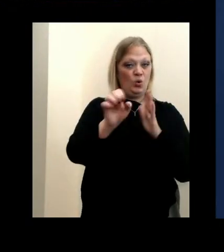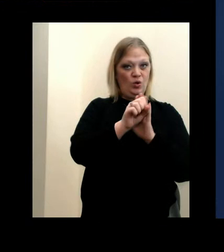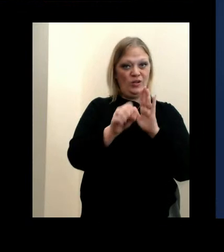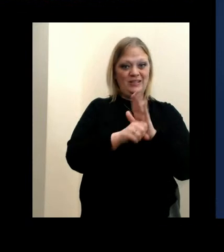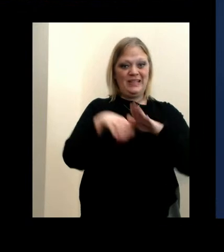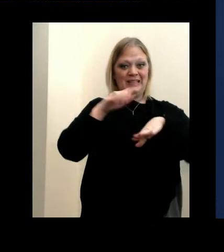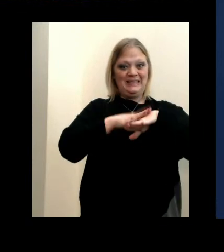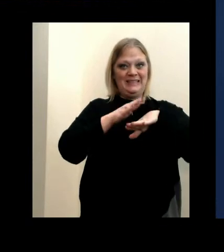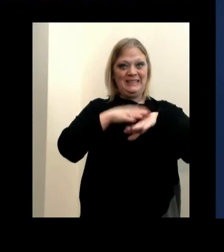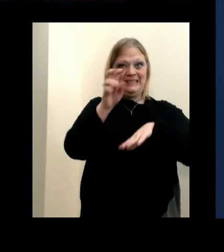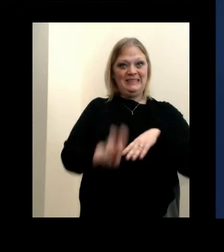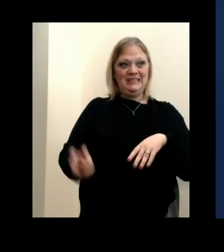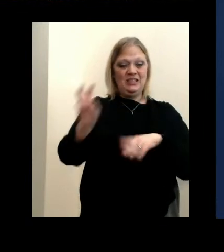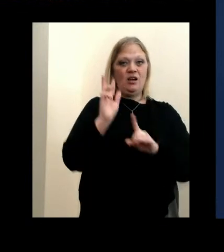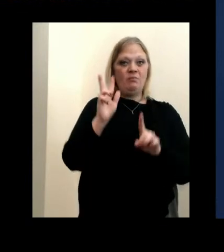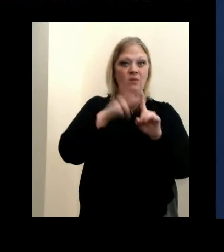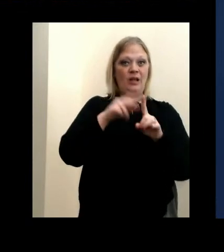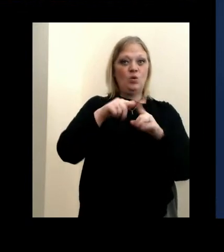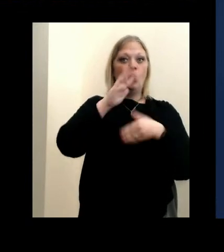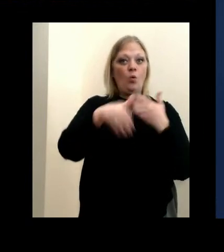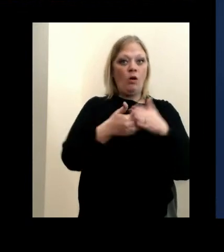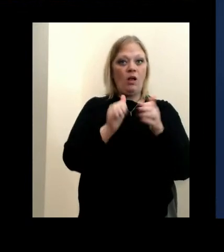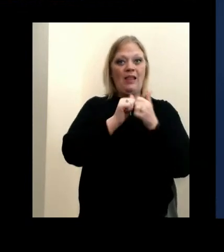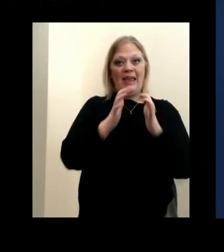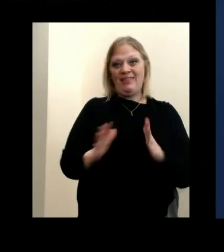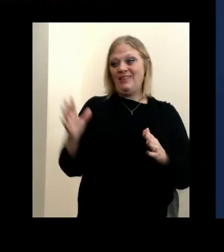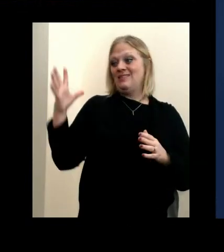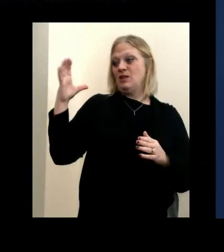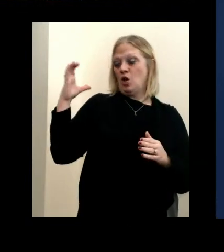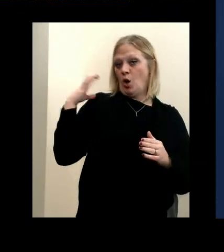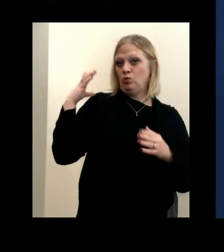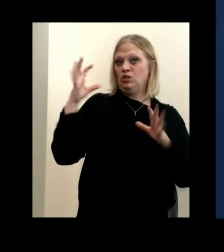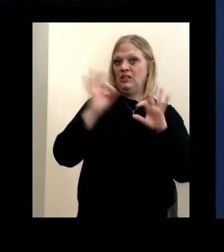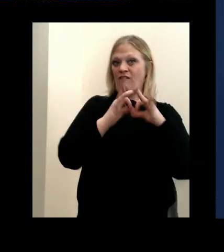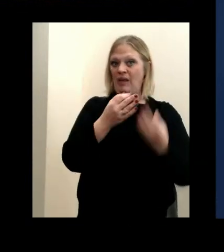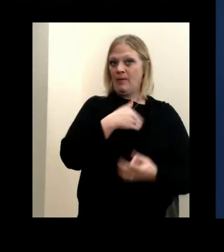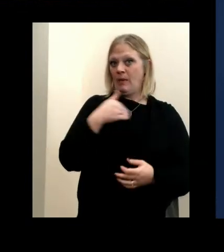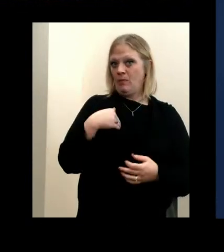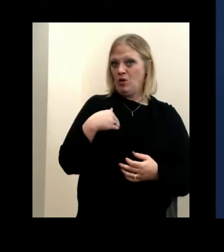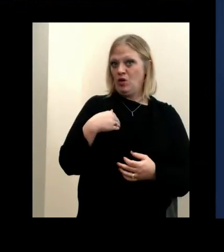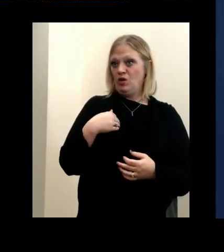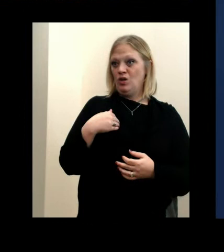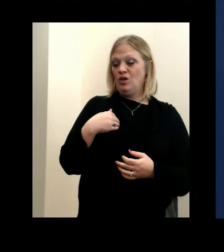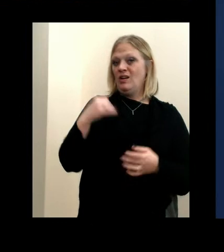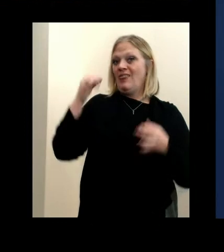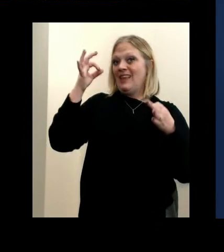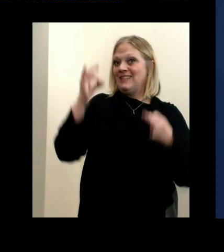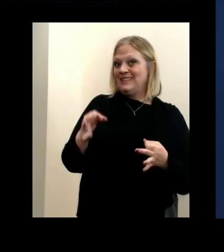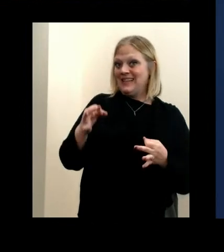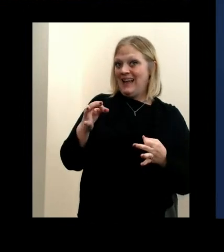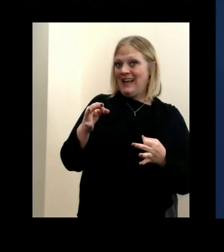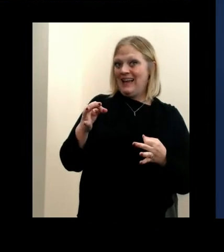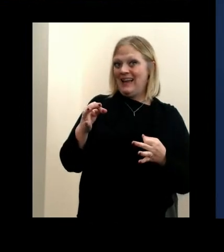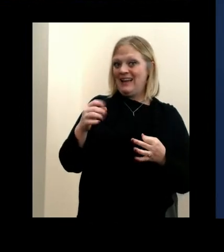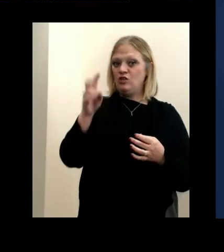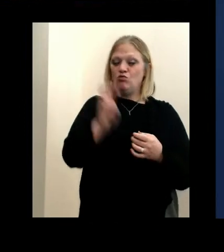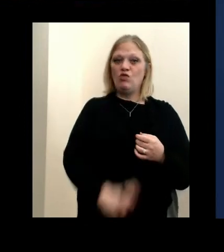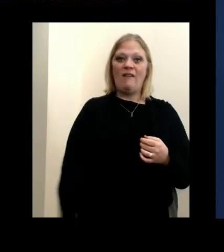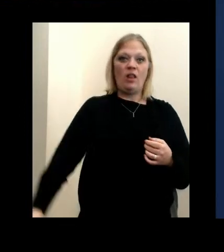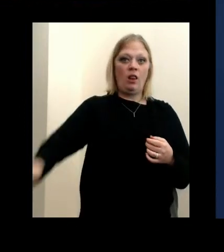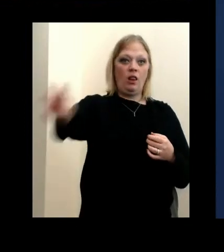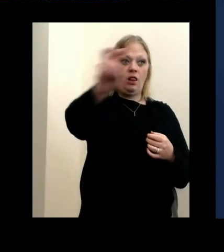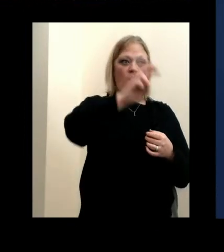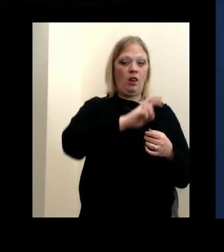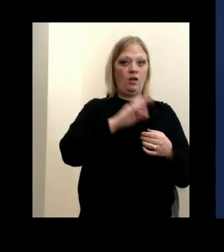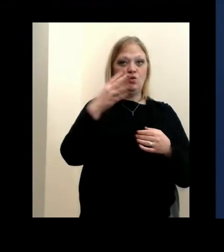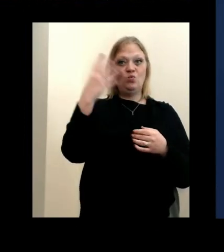guidance applies to all athletes, coaches, and family members who choose to travel to all the non-contiguous states. So that